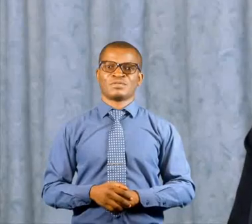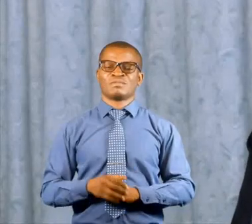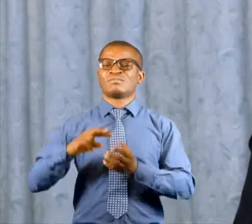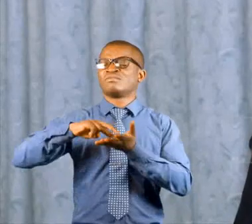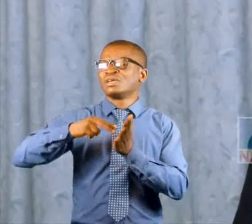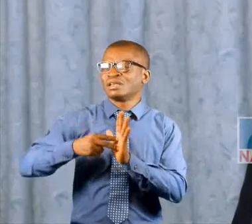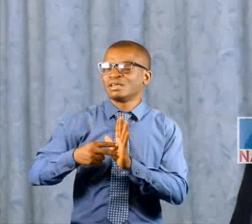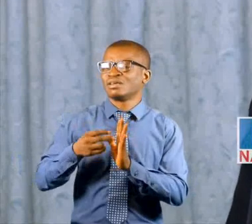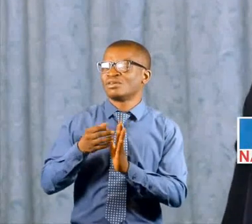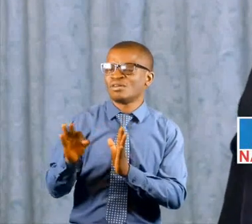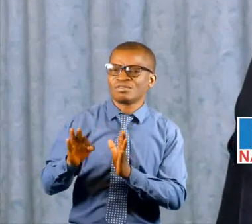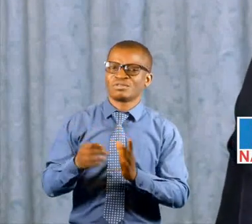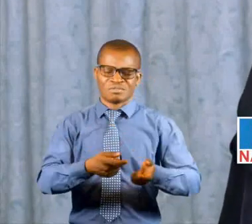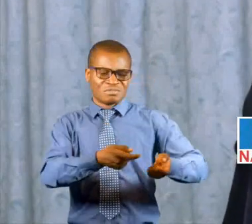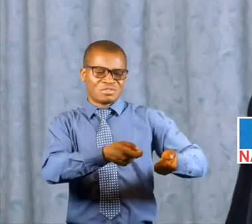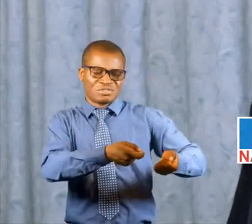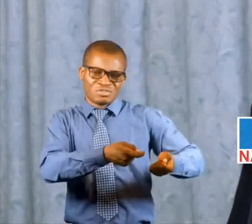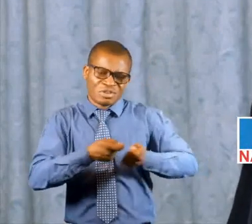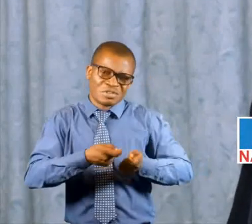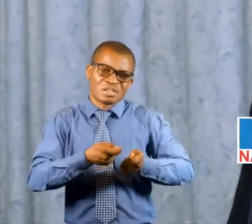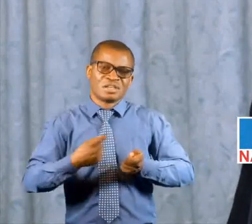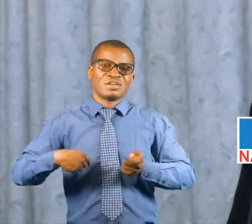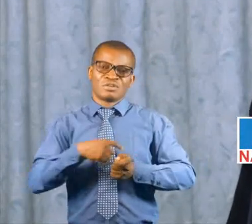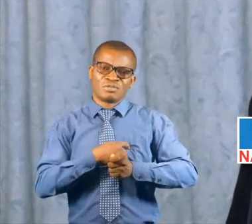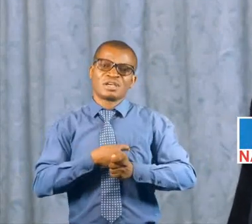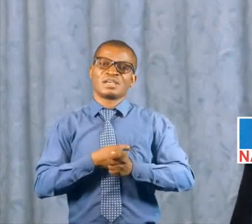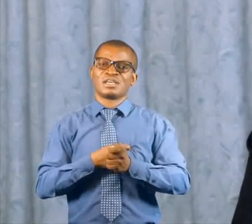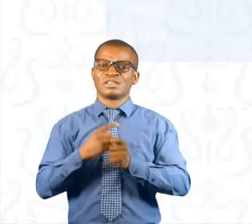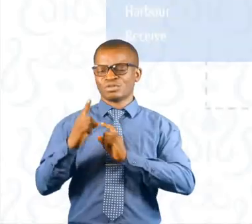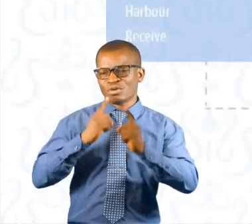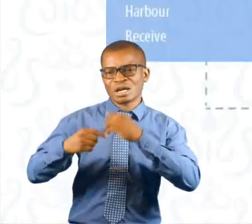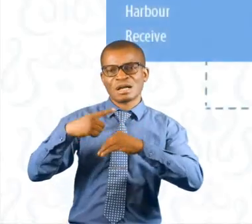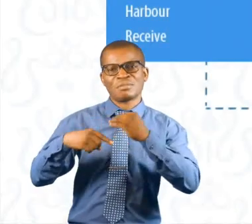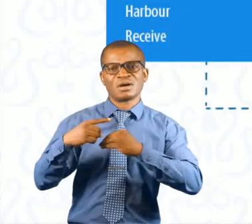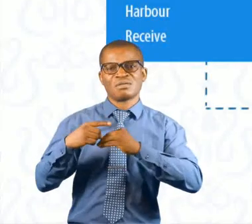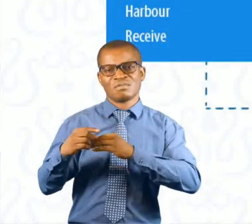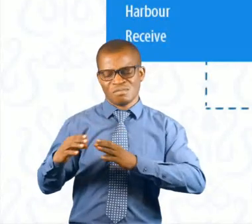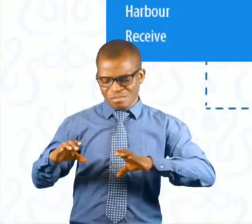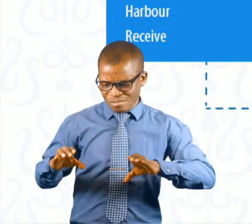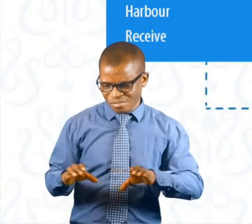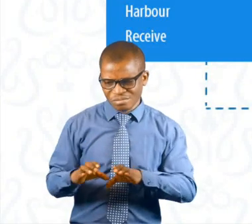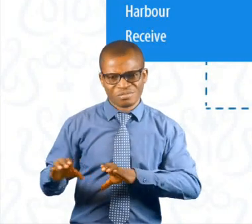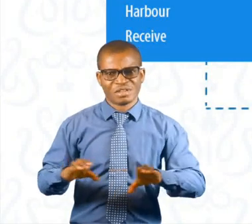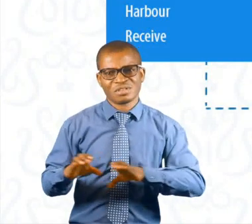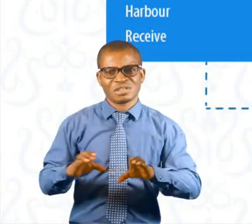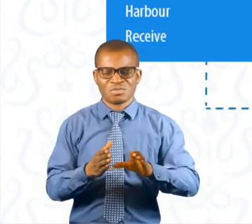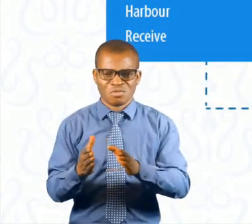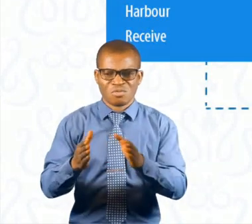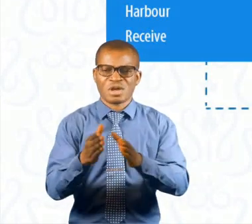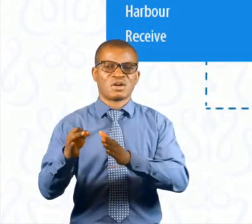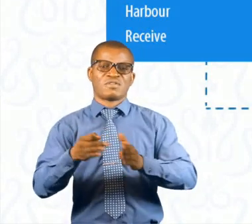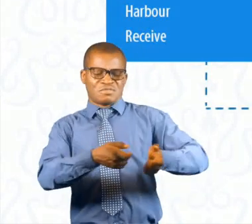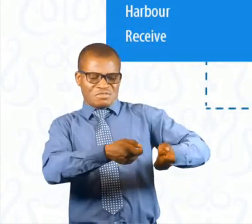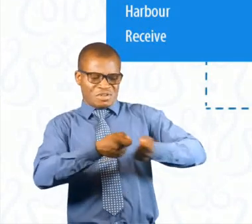In the definition of trafficking, we talk about the act of trafficking as part